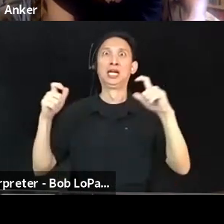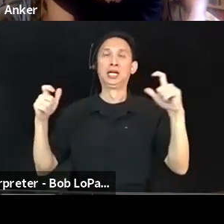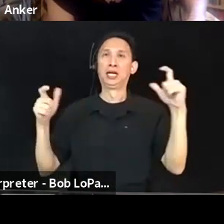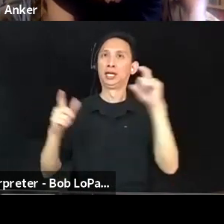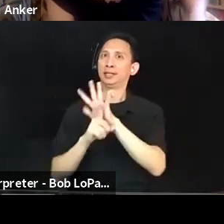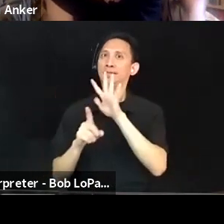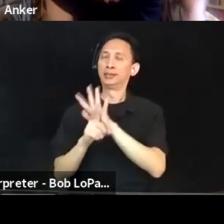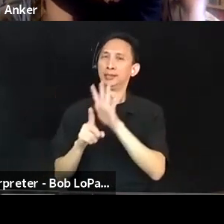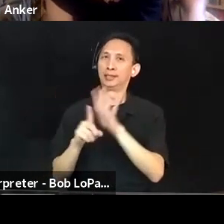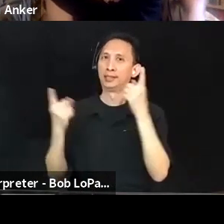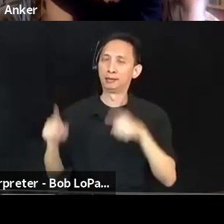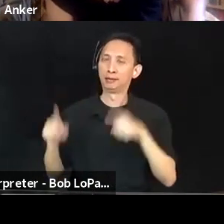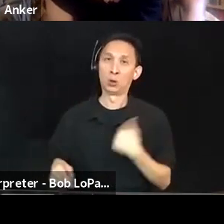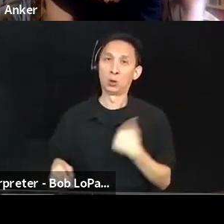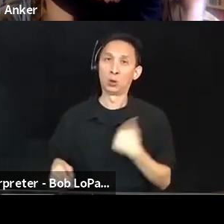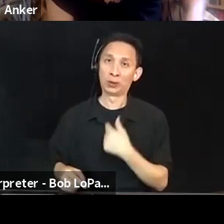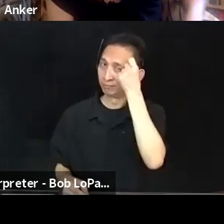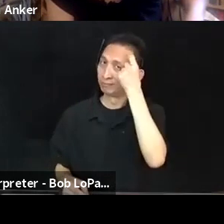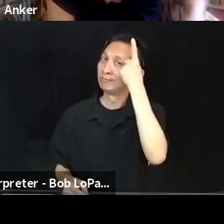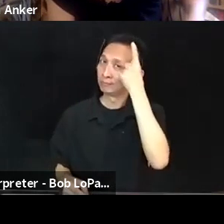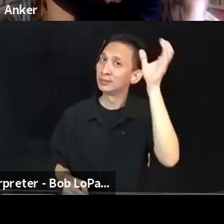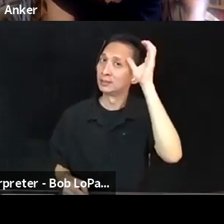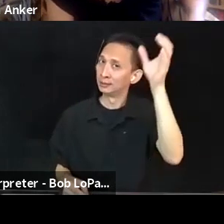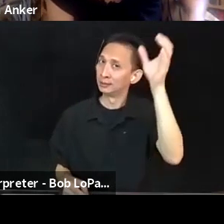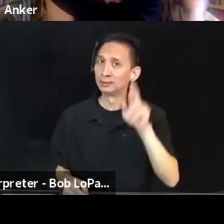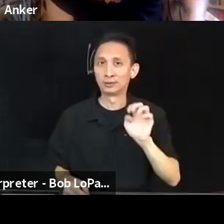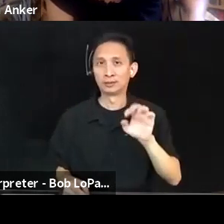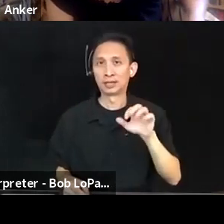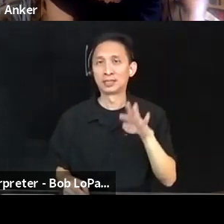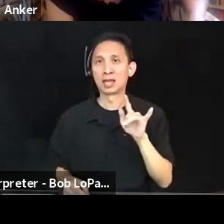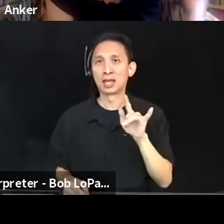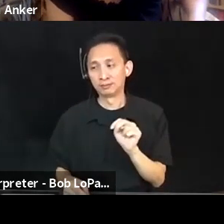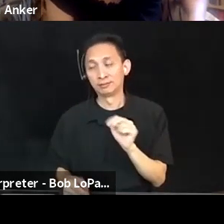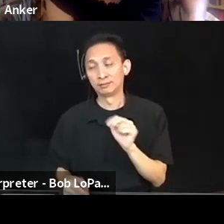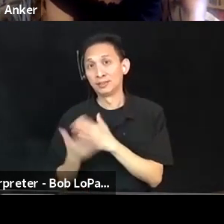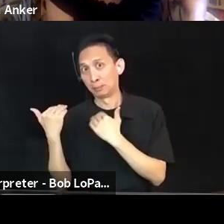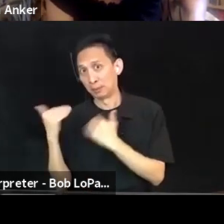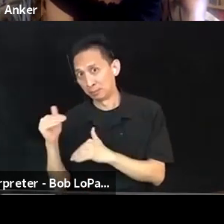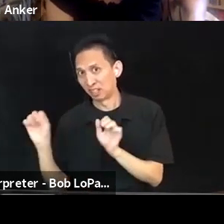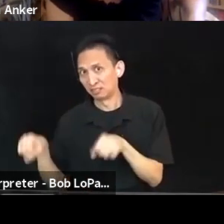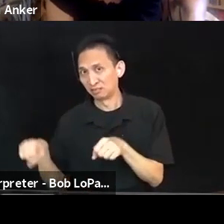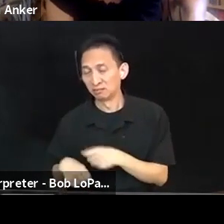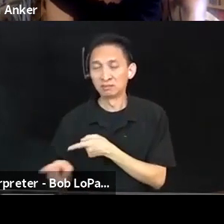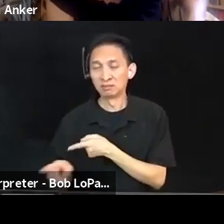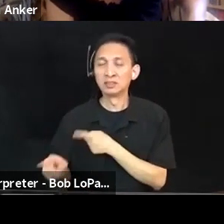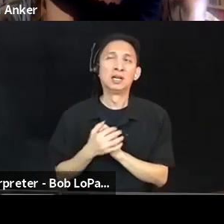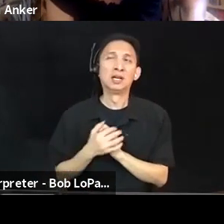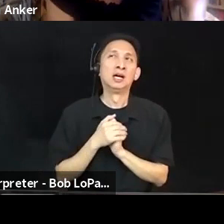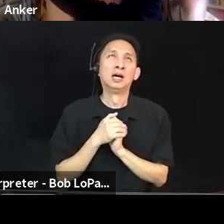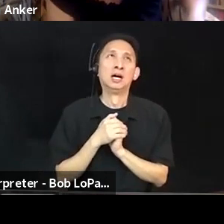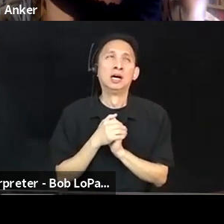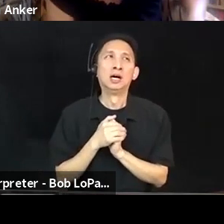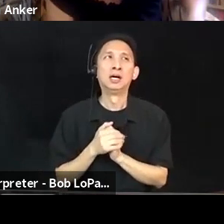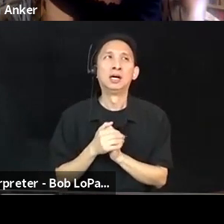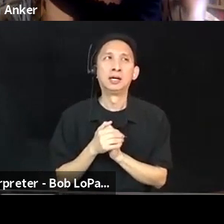But we know very well that it has many limits. But what is interesting in that